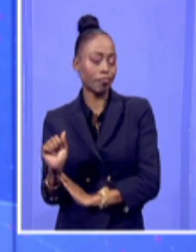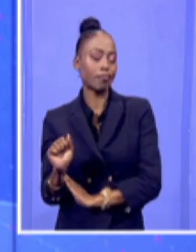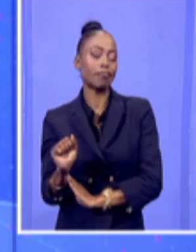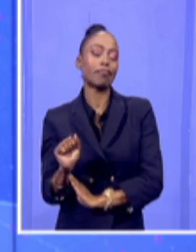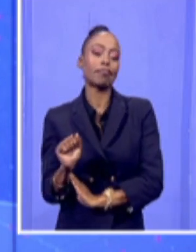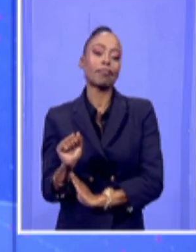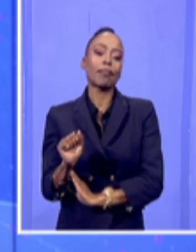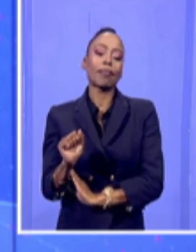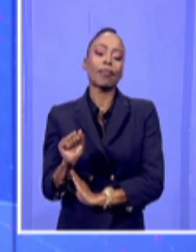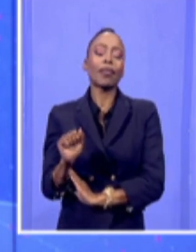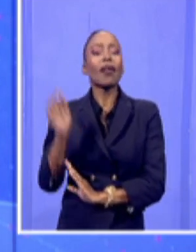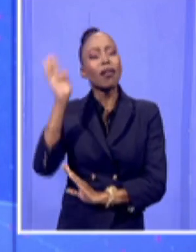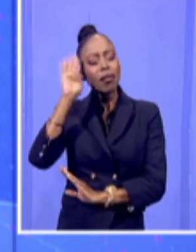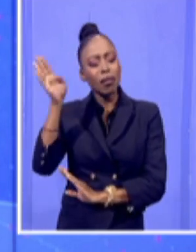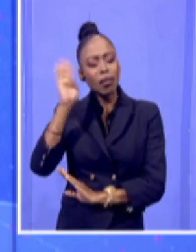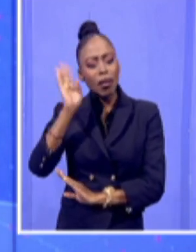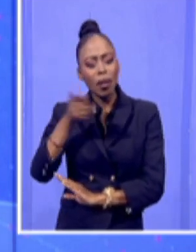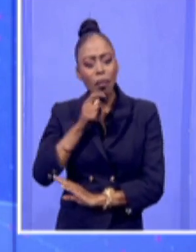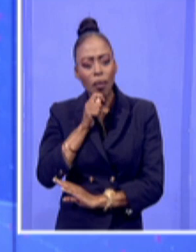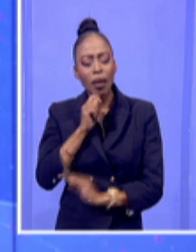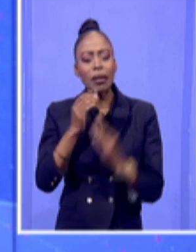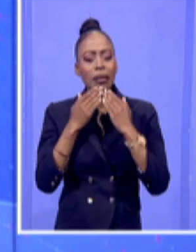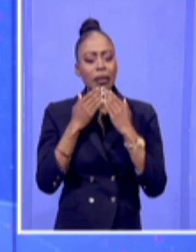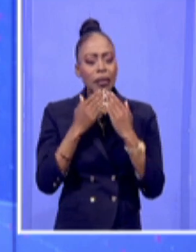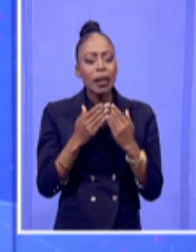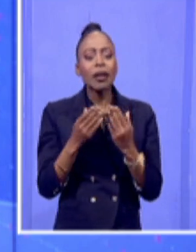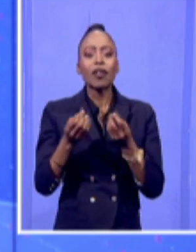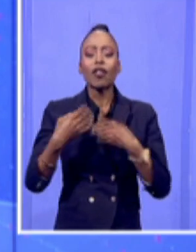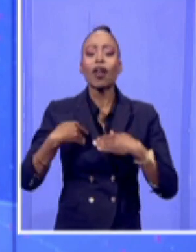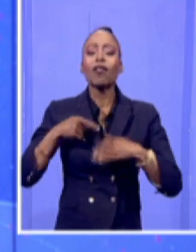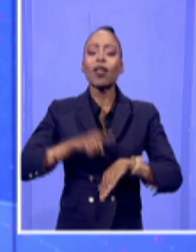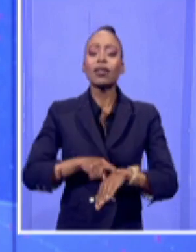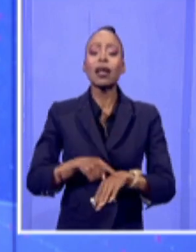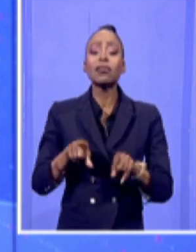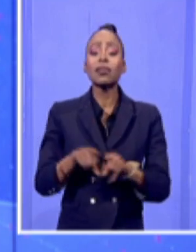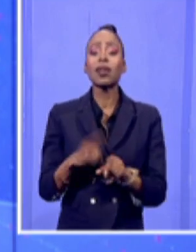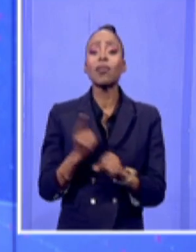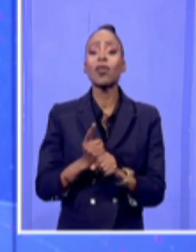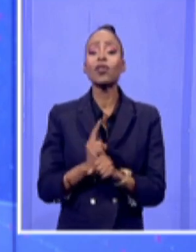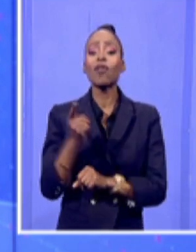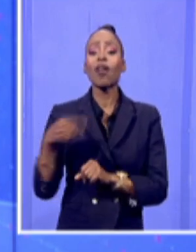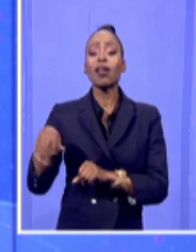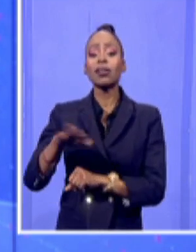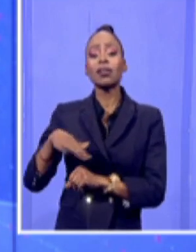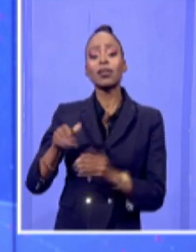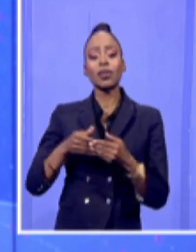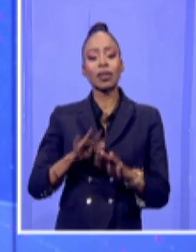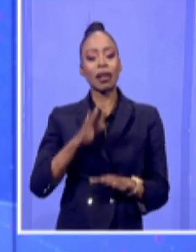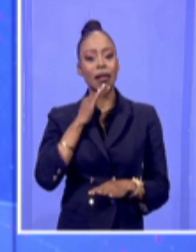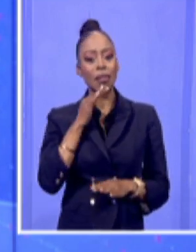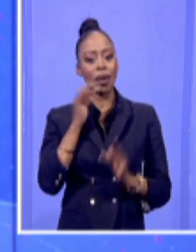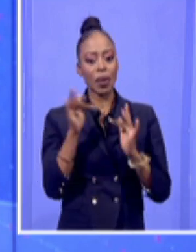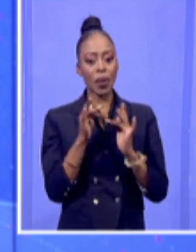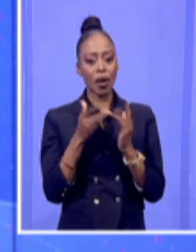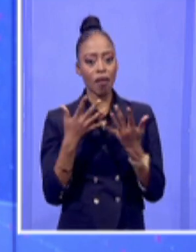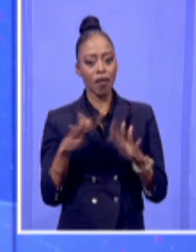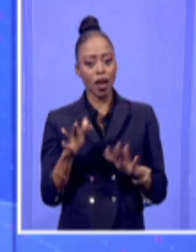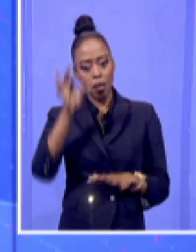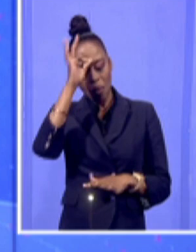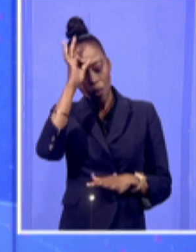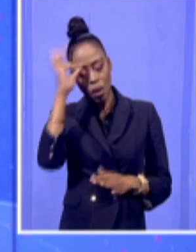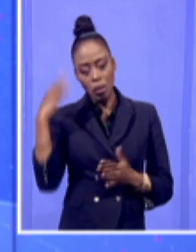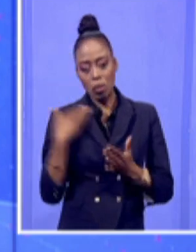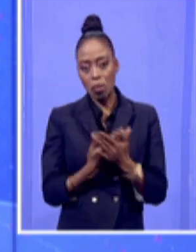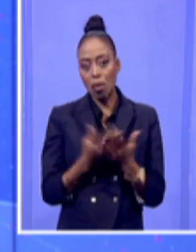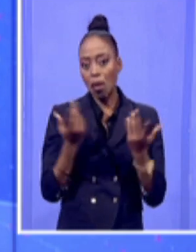us now. Magdalene, good morning to you. Thank you so much for giving us your time. I think the first place to start would be, have you been contacted by police and have you